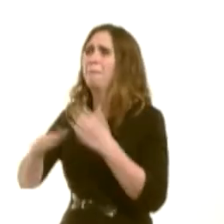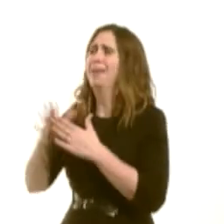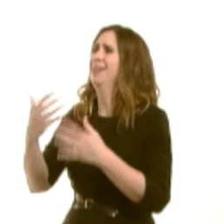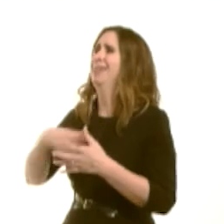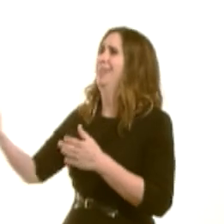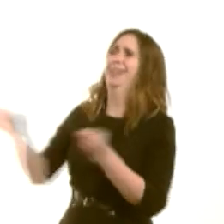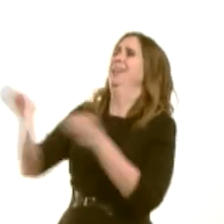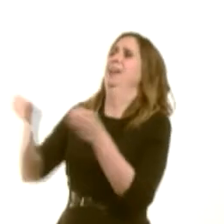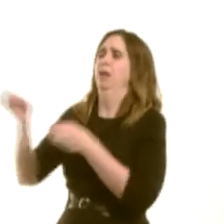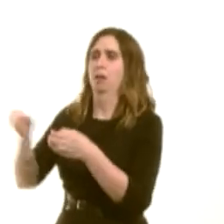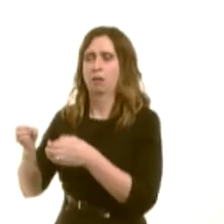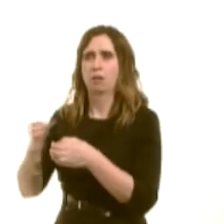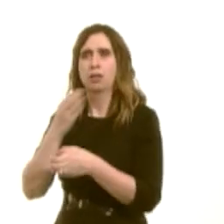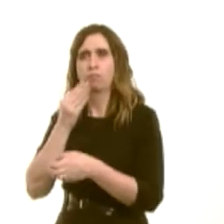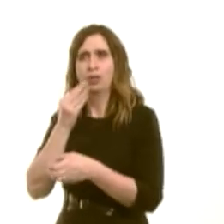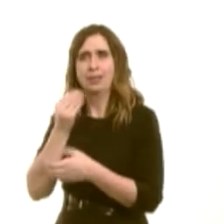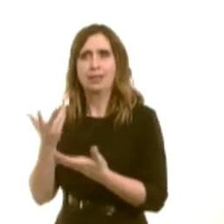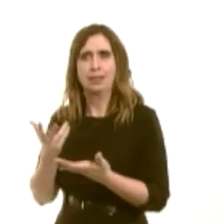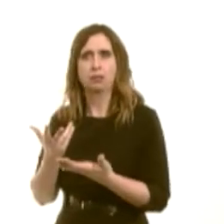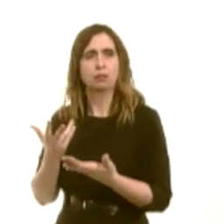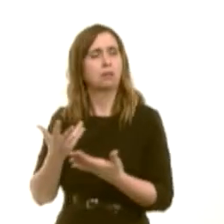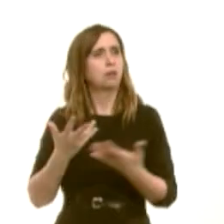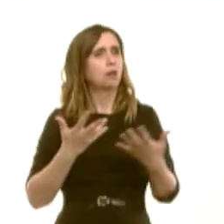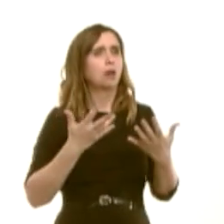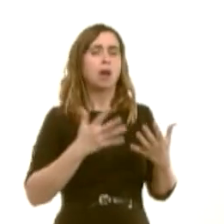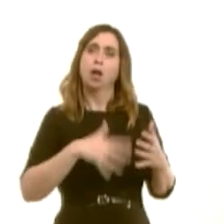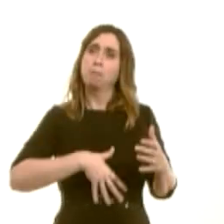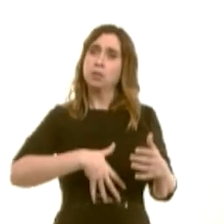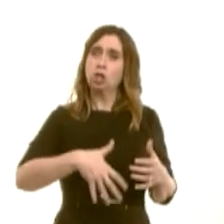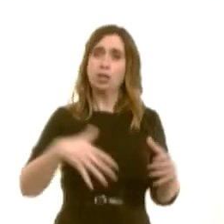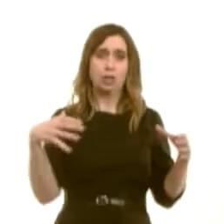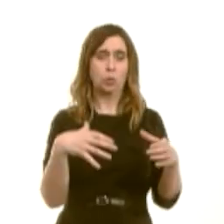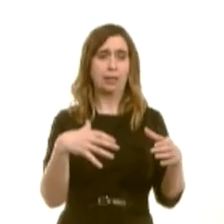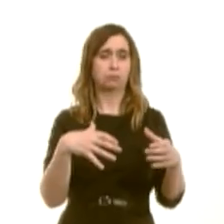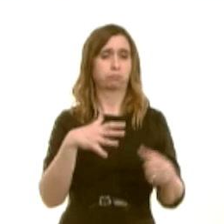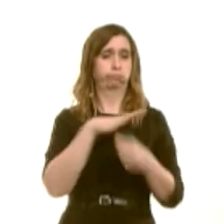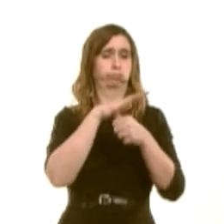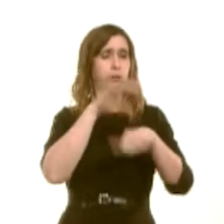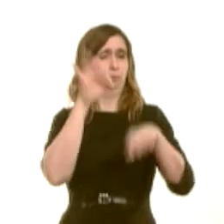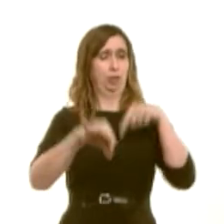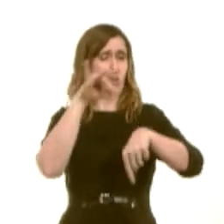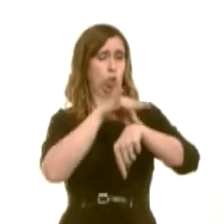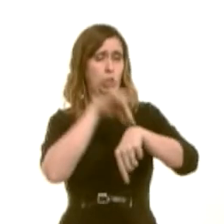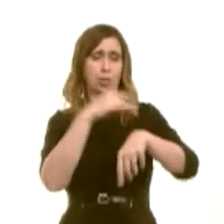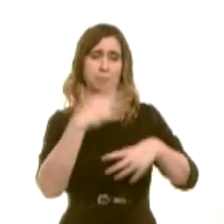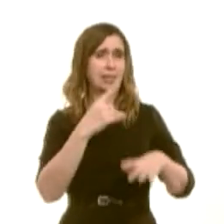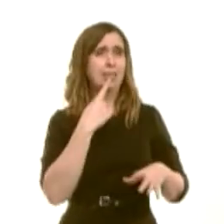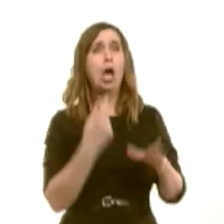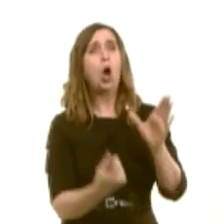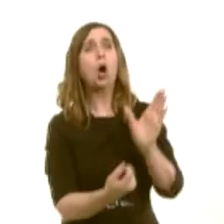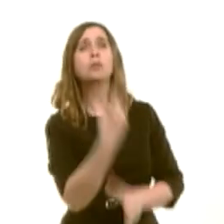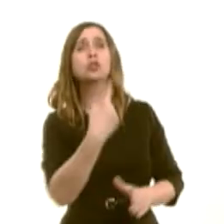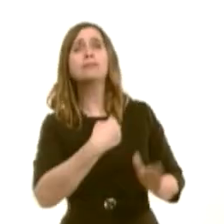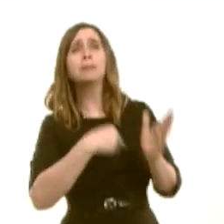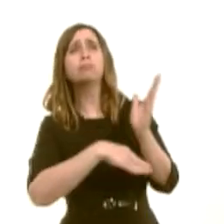that registrars in the maternity unit in Wrexham have been leaving because of what they describe as a lack of opportunities, while there are deficiencies